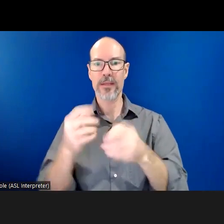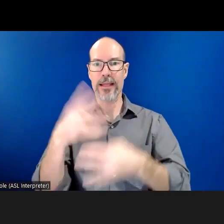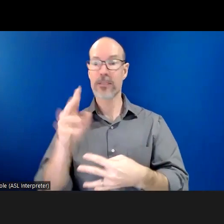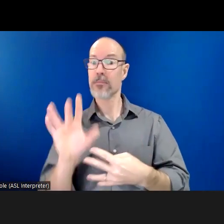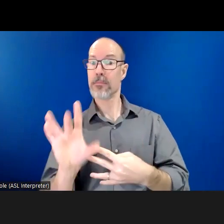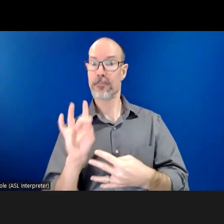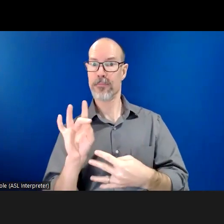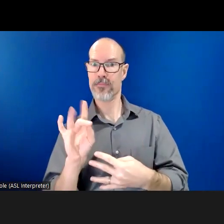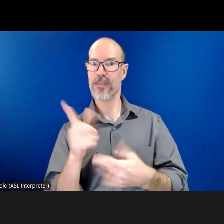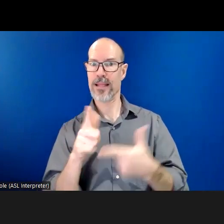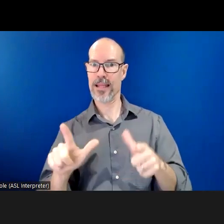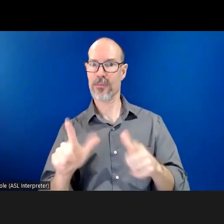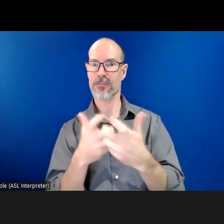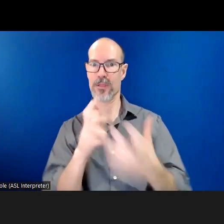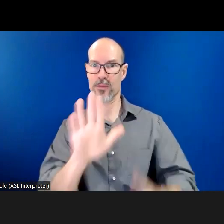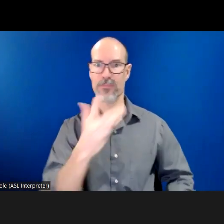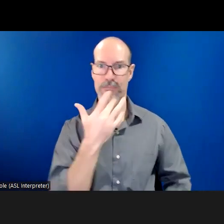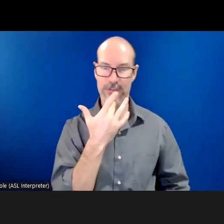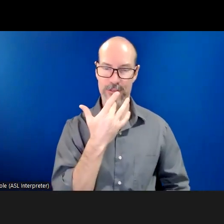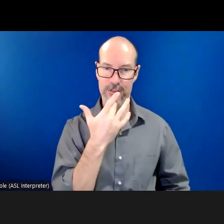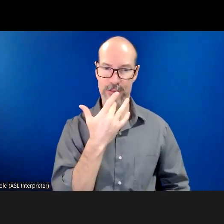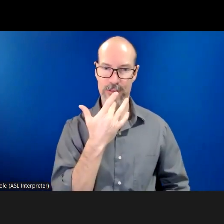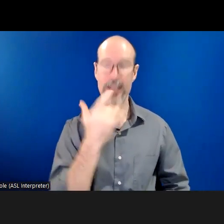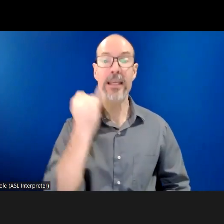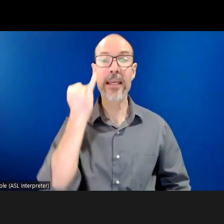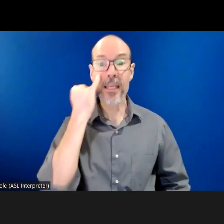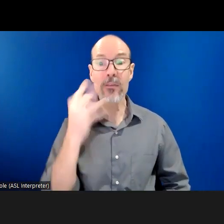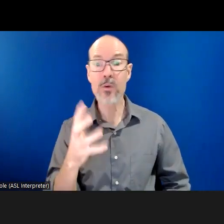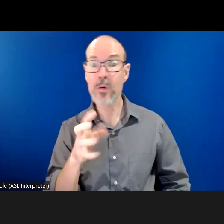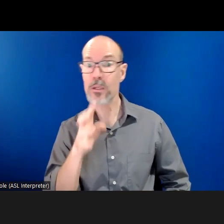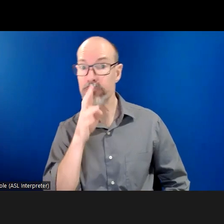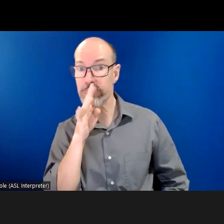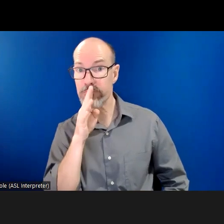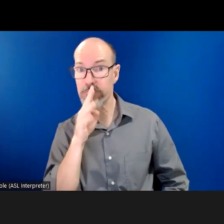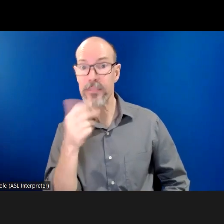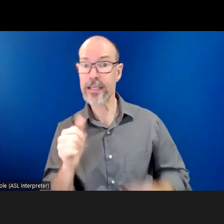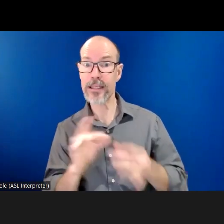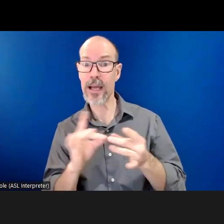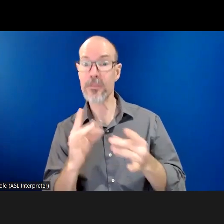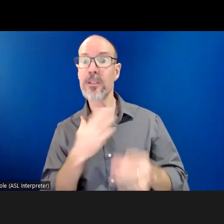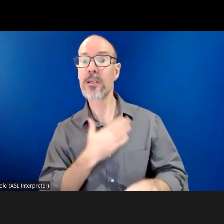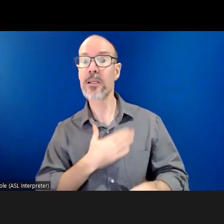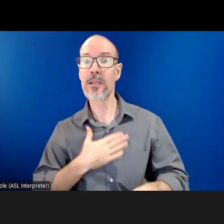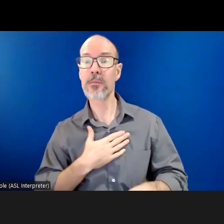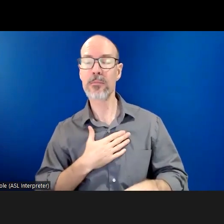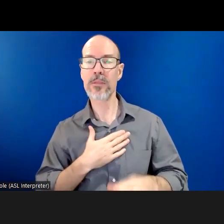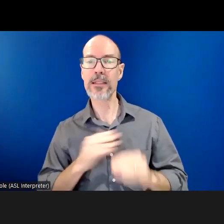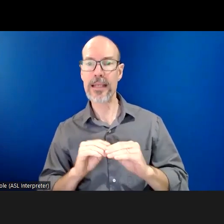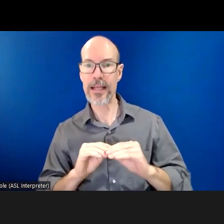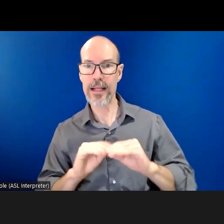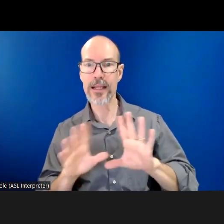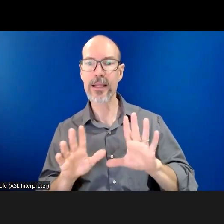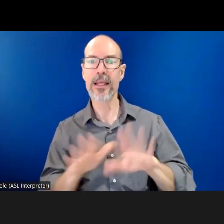any verbal comments today and our council members, this applies to you as well. Please speak slowly so our interpreters can keep